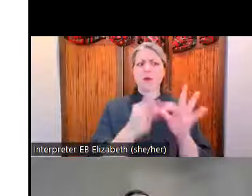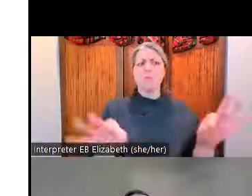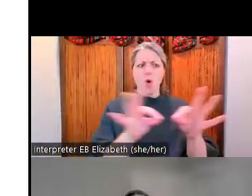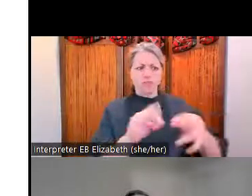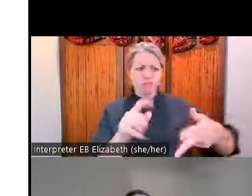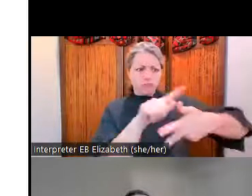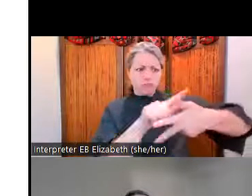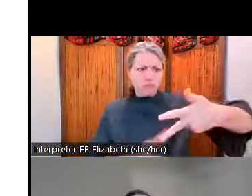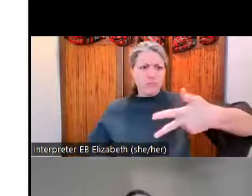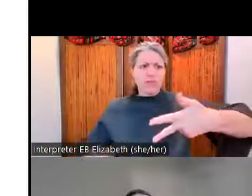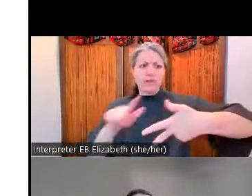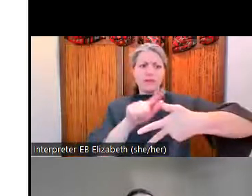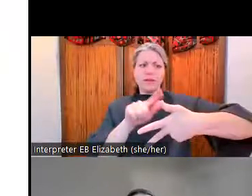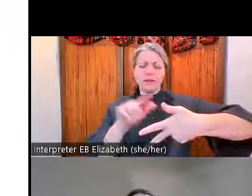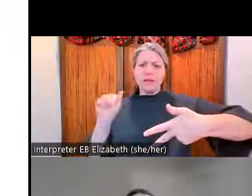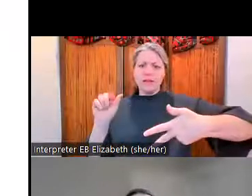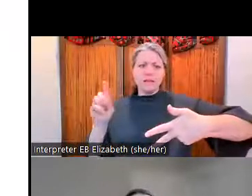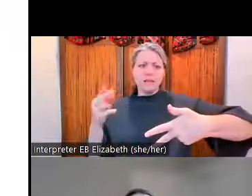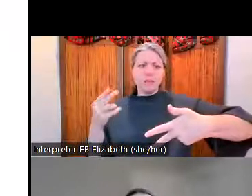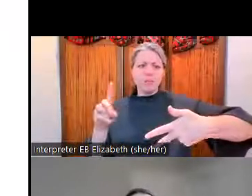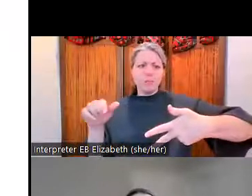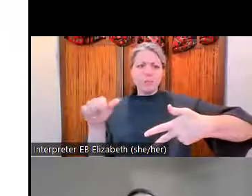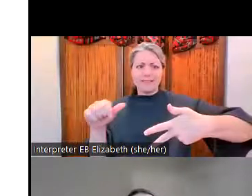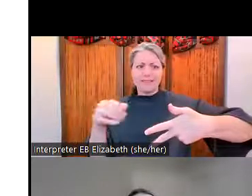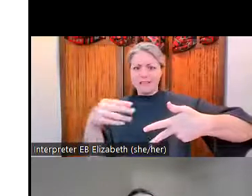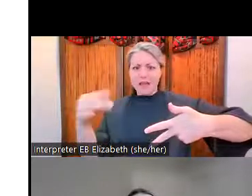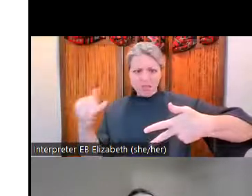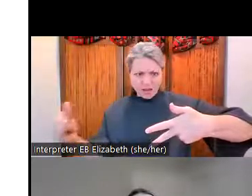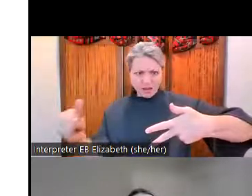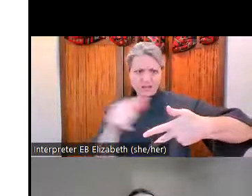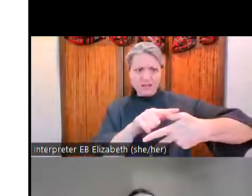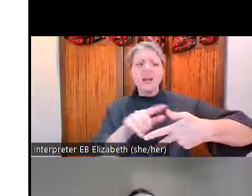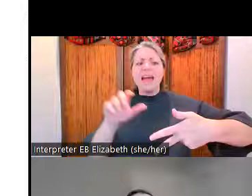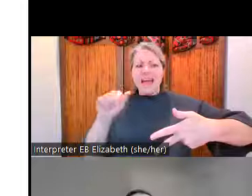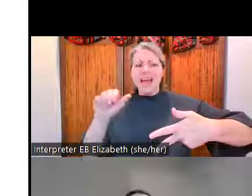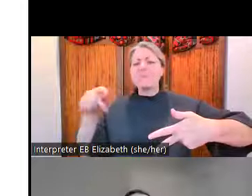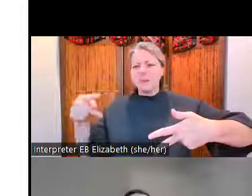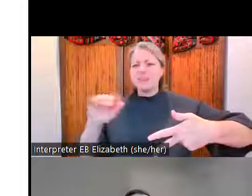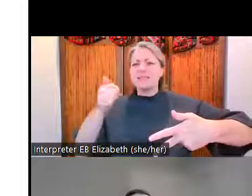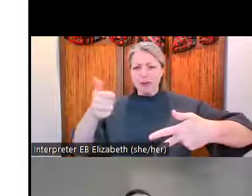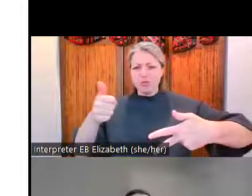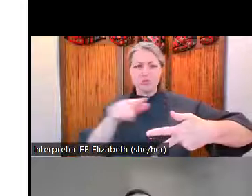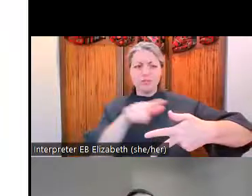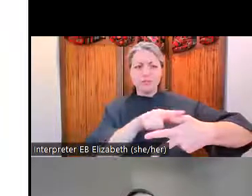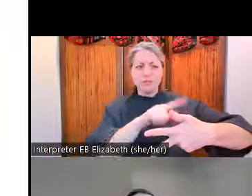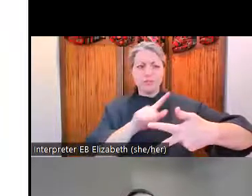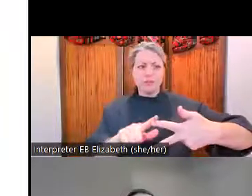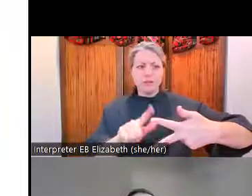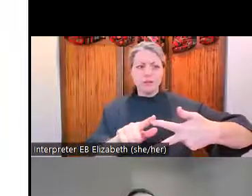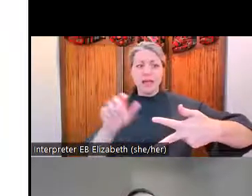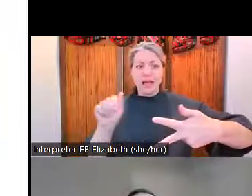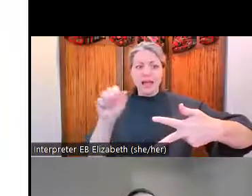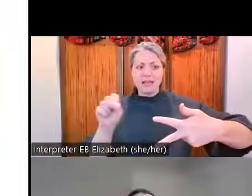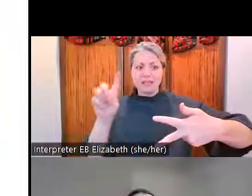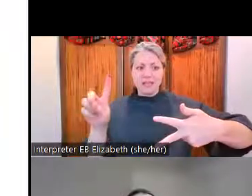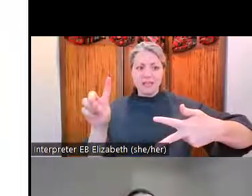the ADHD practice guideline that comes from the American Academy of Pediatrics, the Autism Clinical